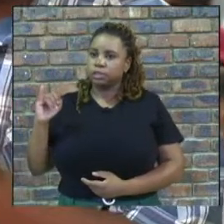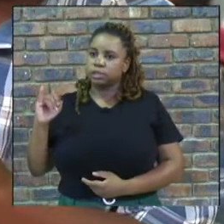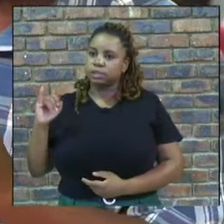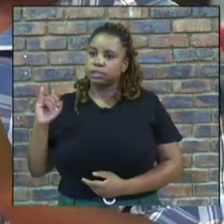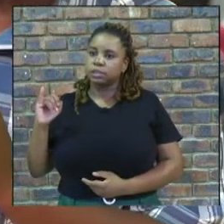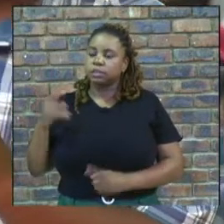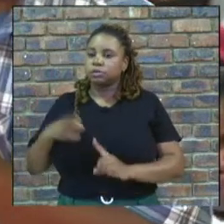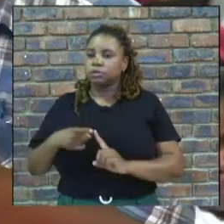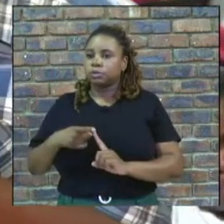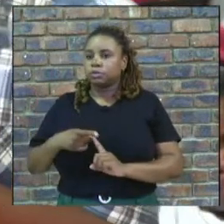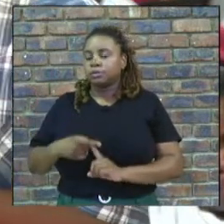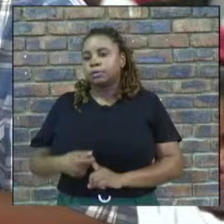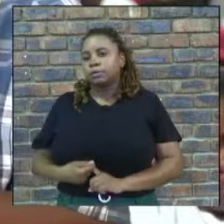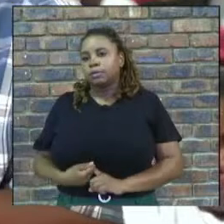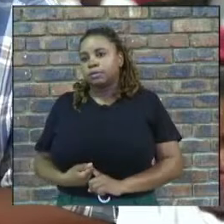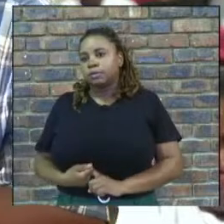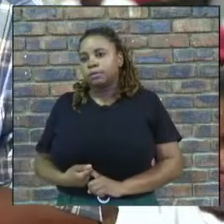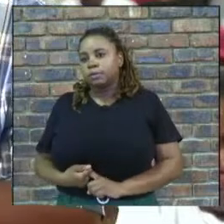eKangala.